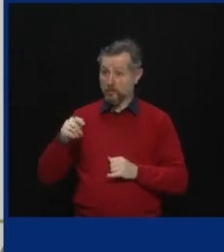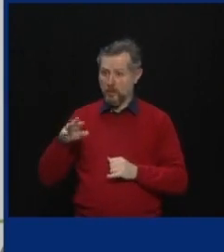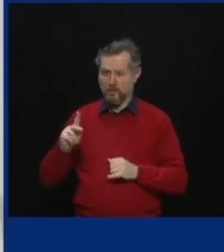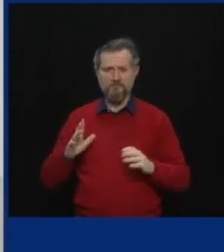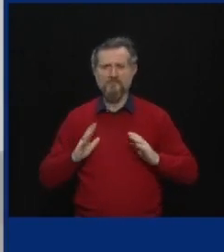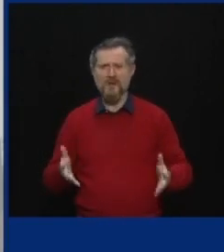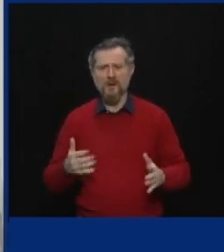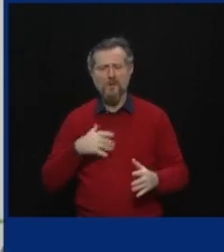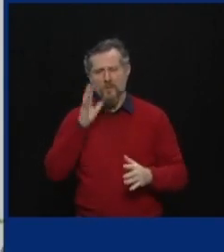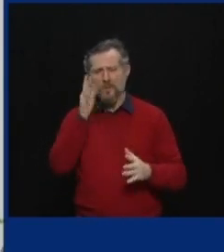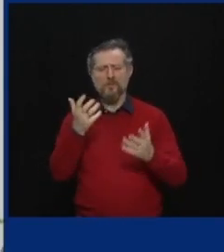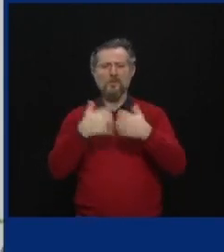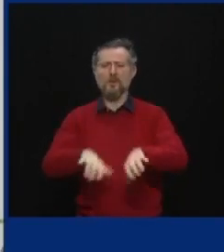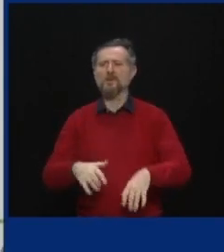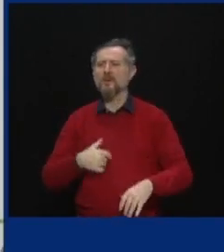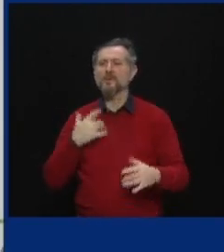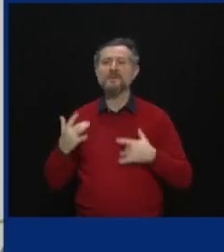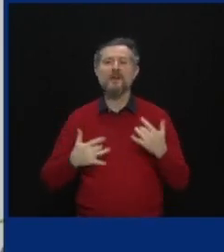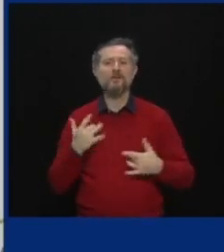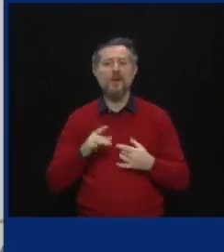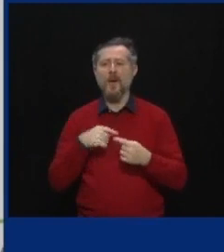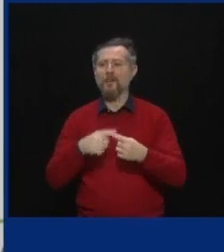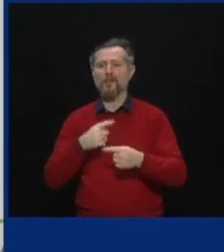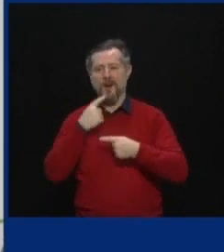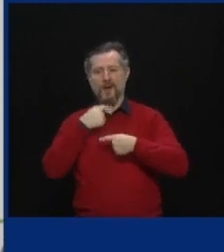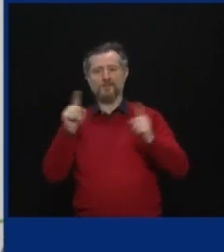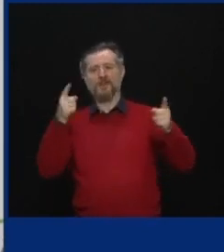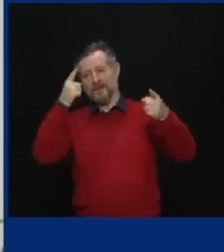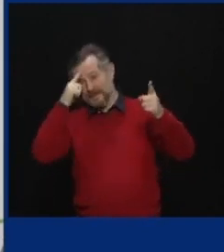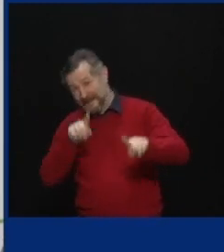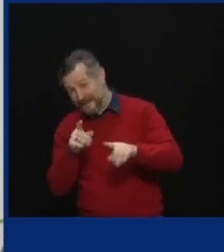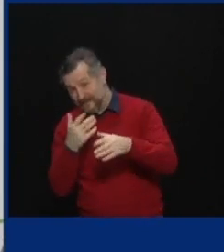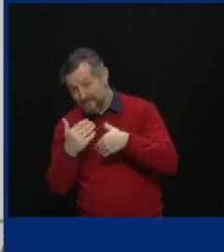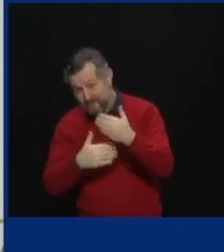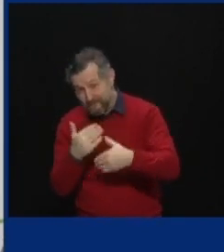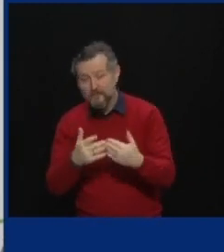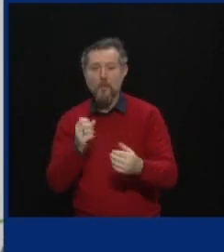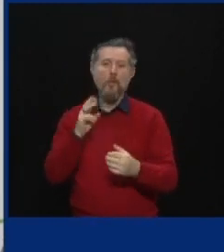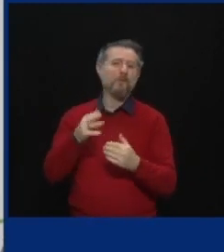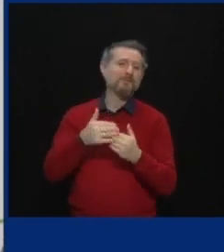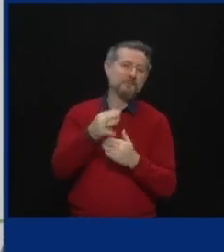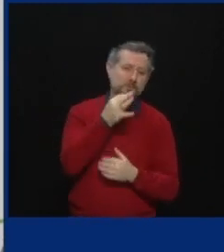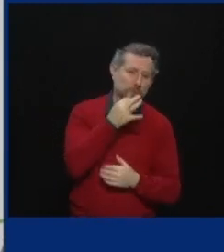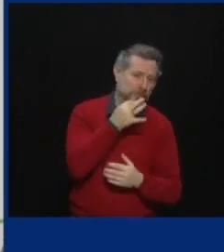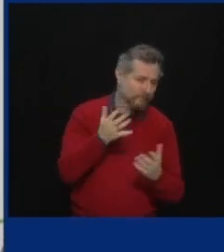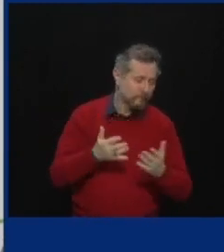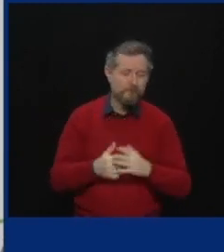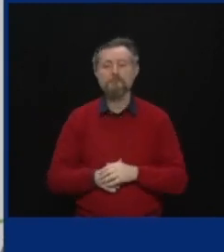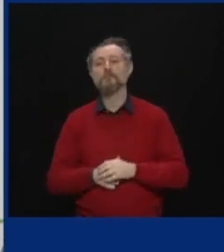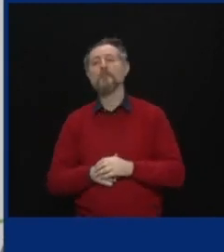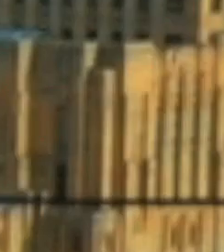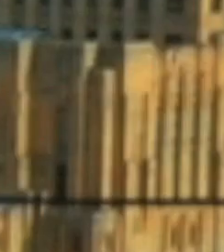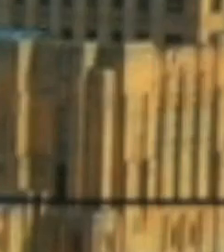happen. So we're very excited about announcing a deal, hopefully in the near future, but a lot of devil in the